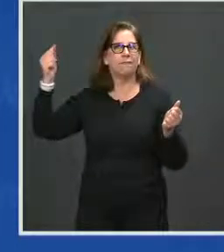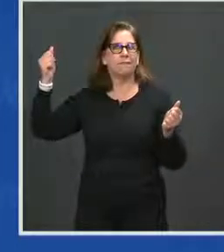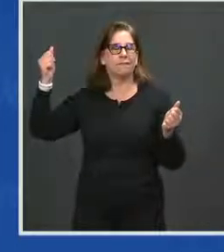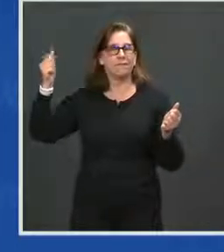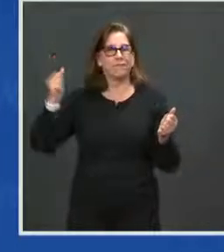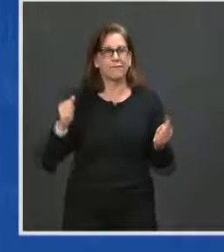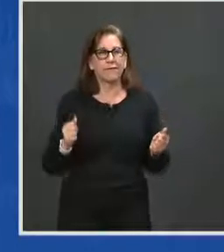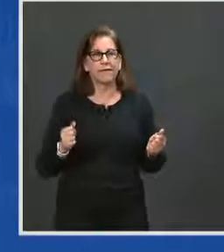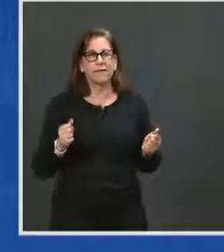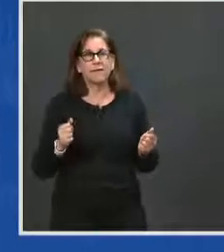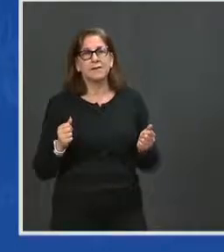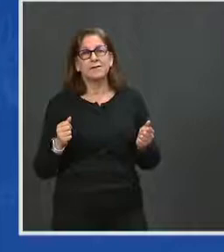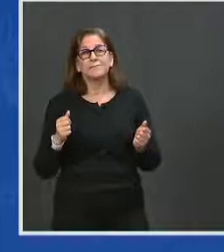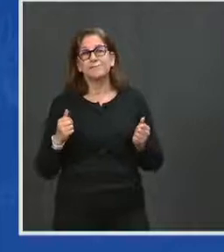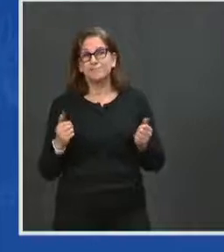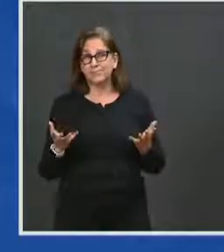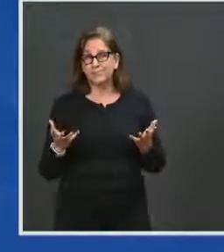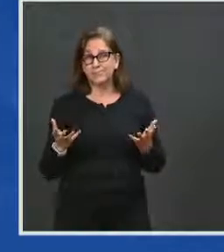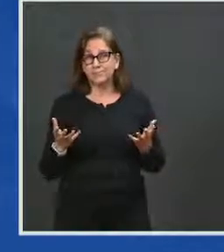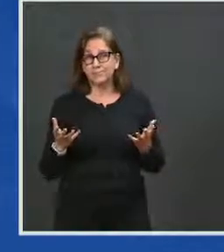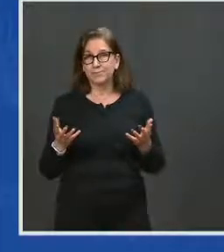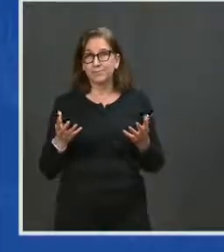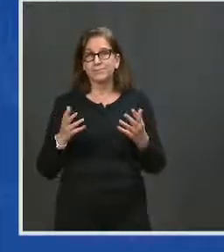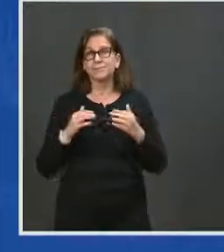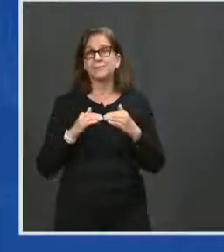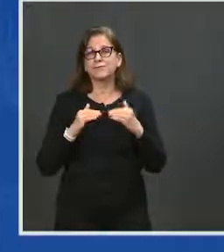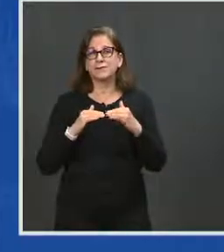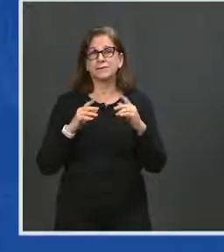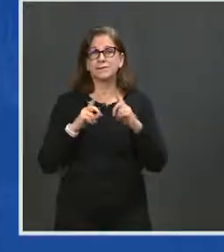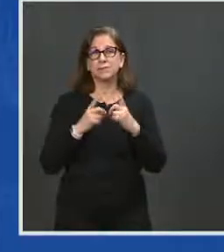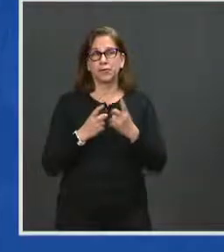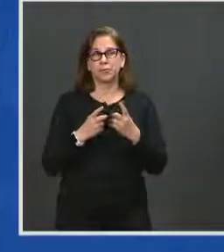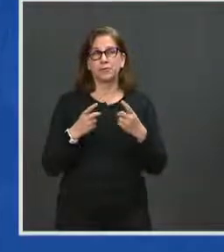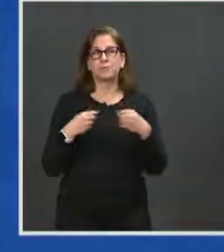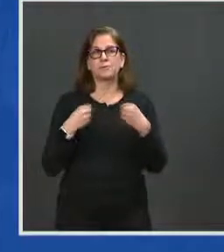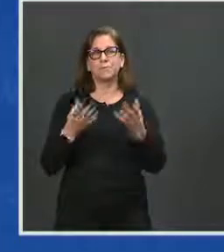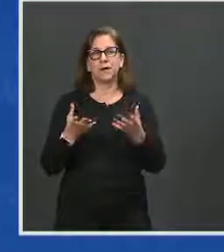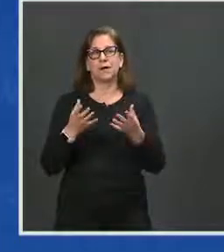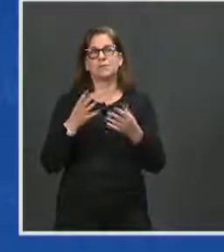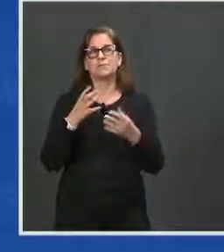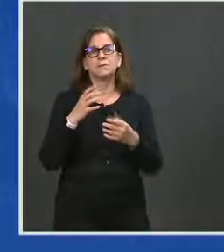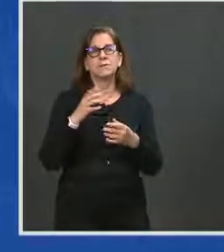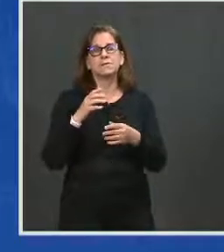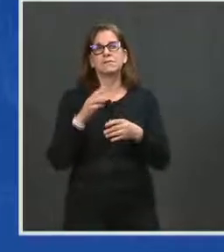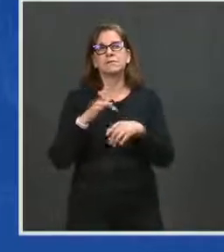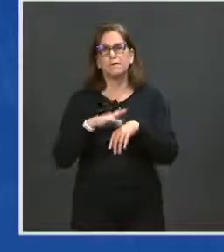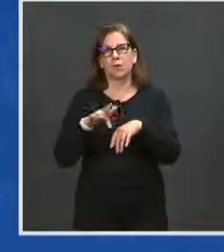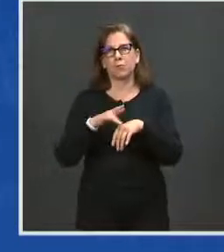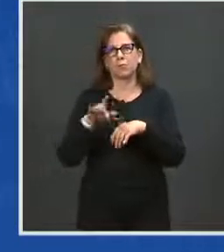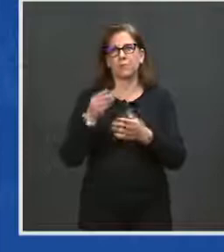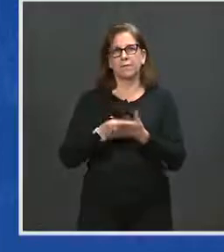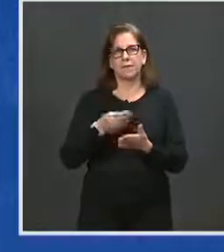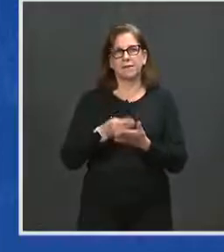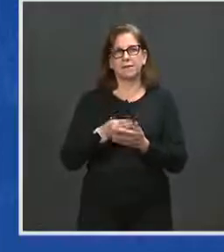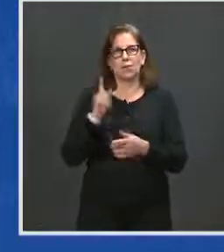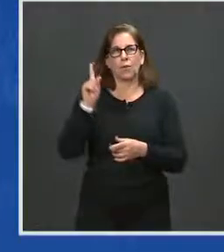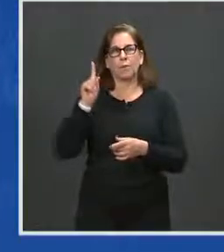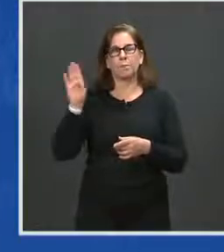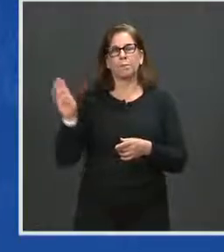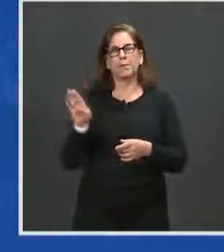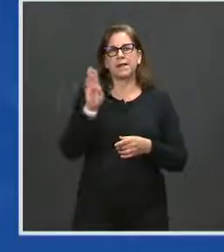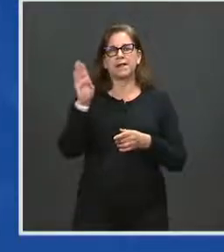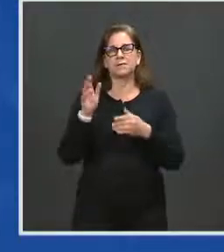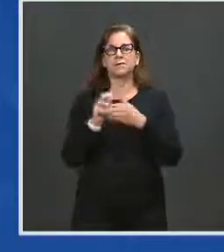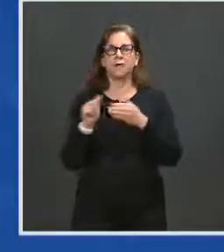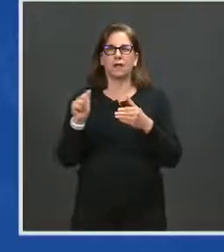will make available over $1 billion in funding through over a dozen grant programs that can be used